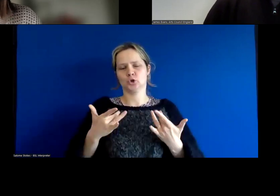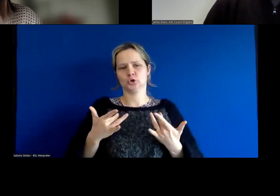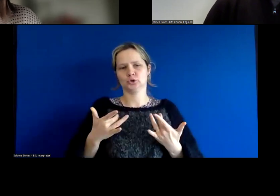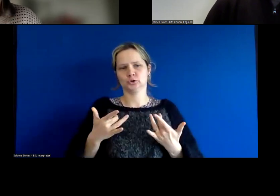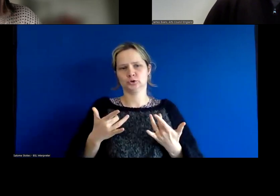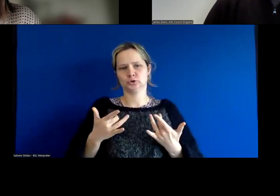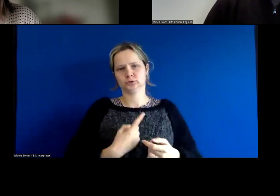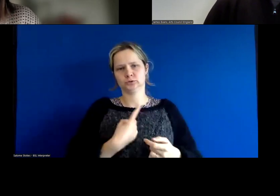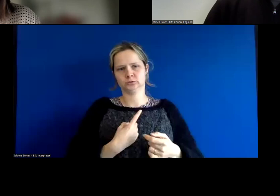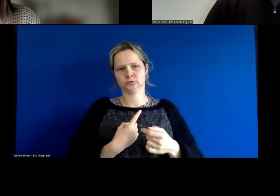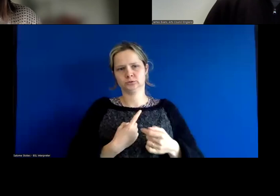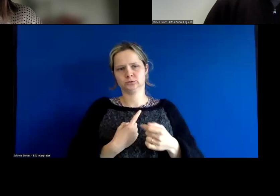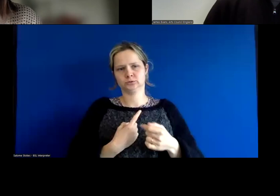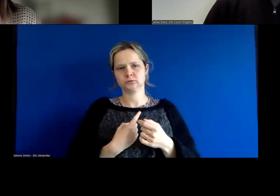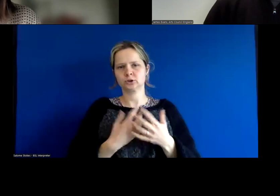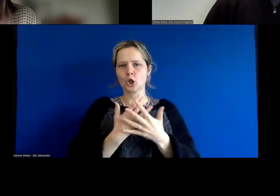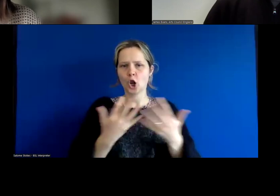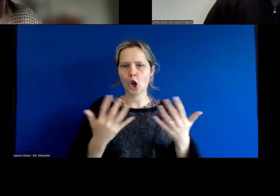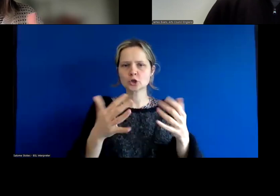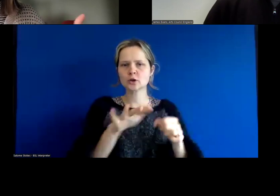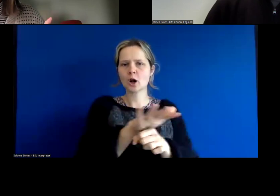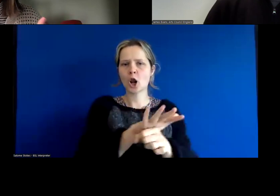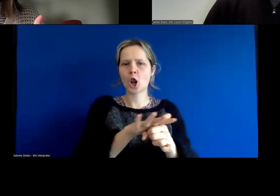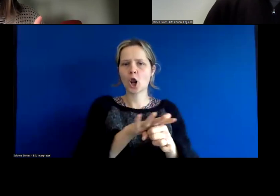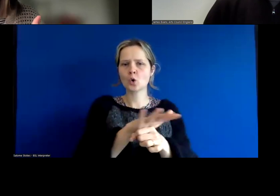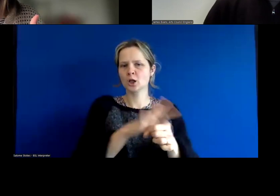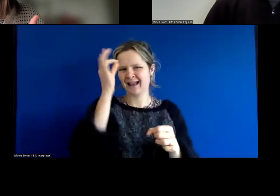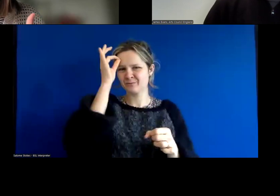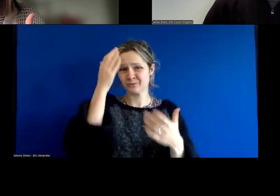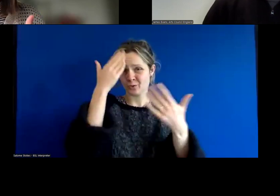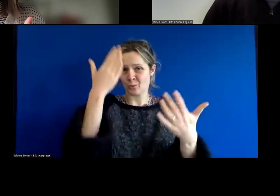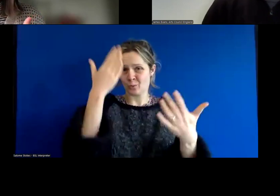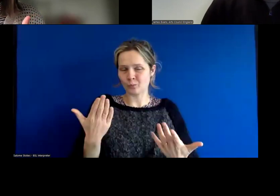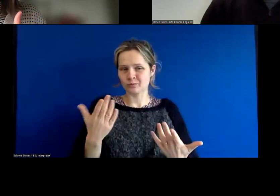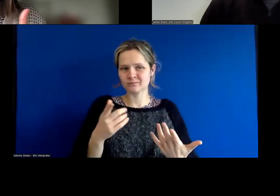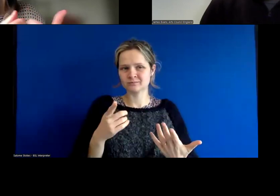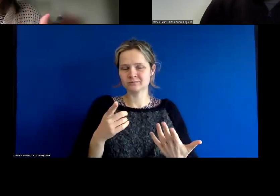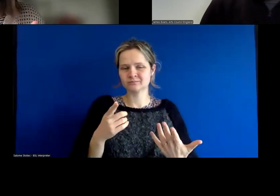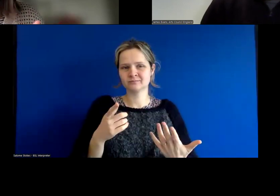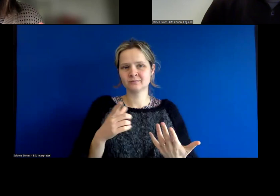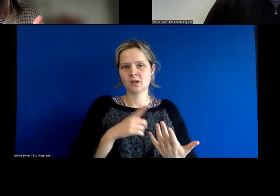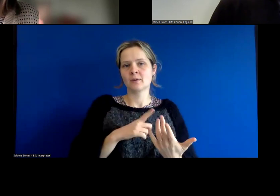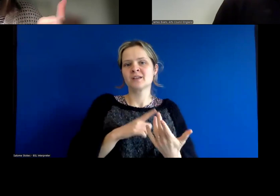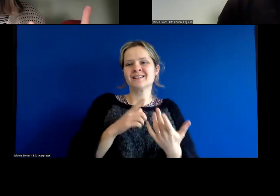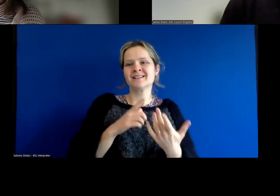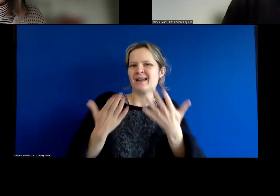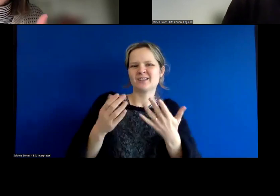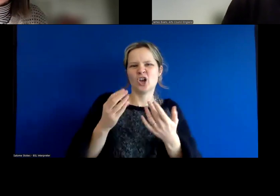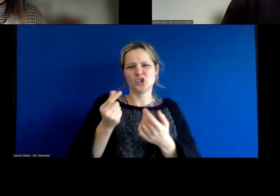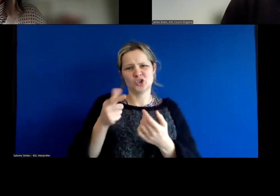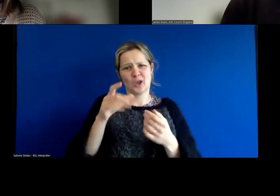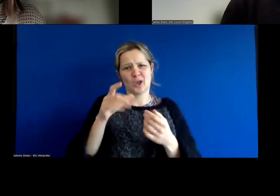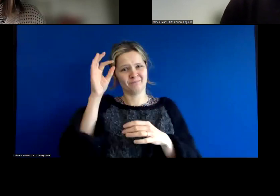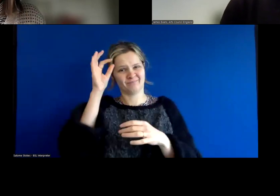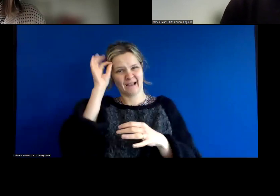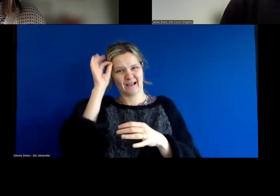probably very likely there are lots of local authorities who aren't aware of it, because that all depends on us working really closely with local authorities. We do with some, but we